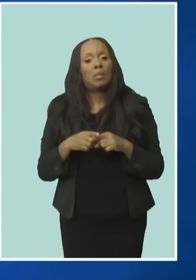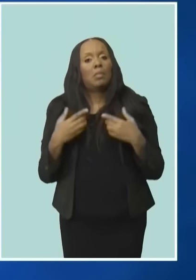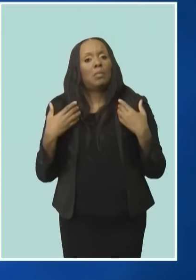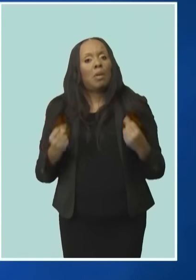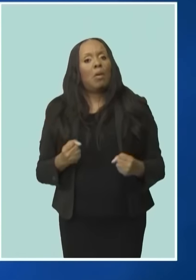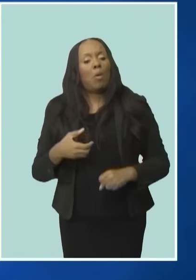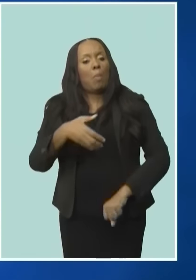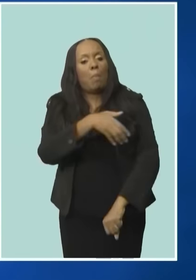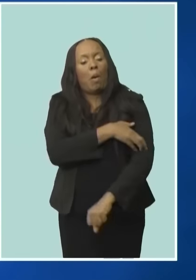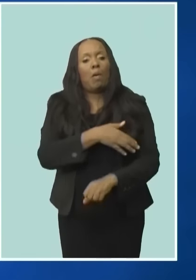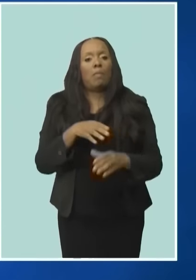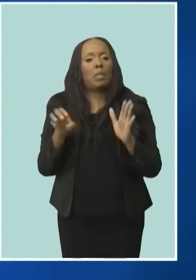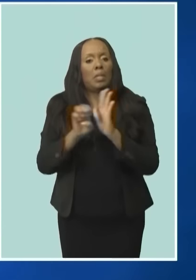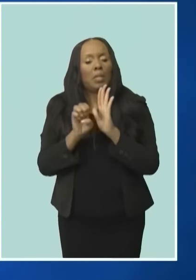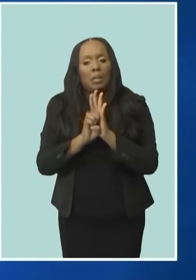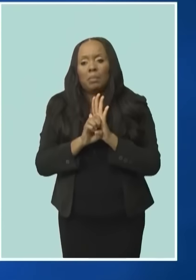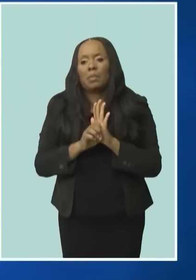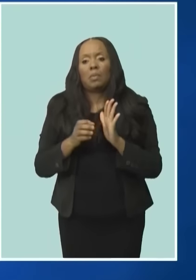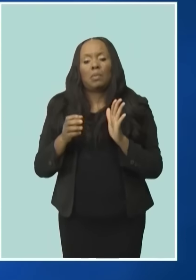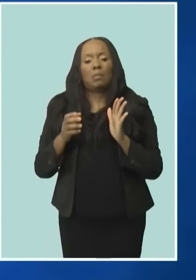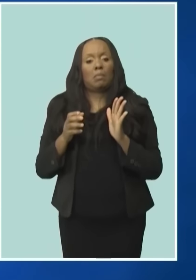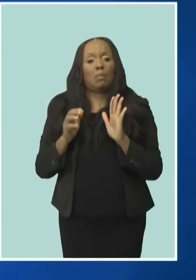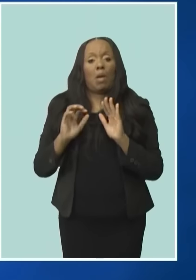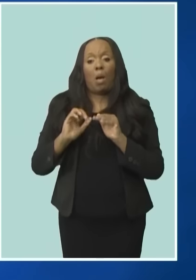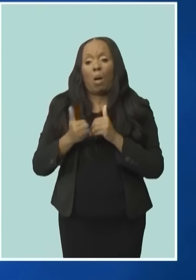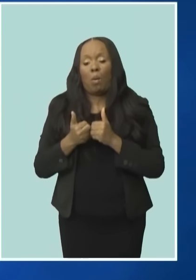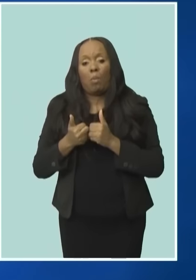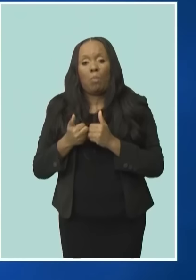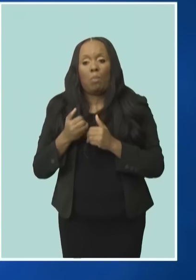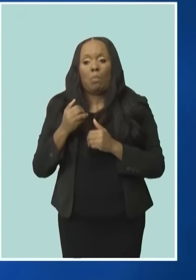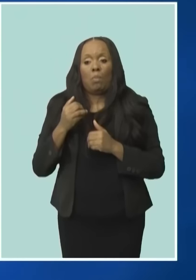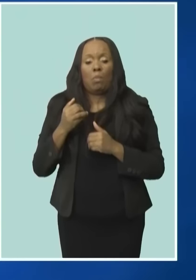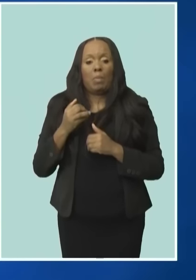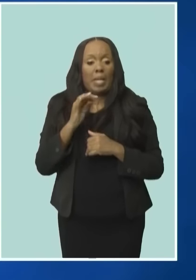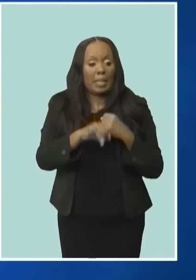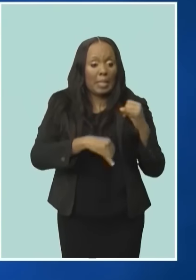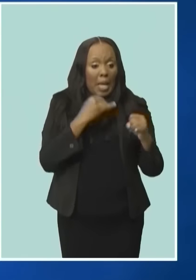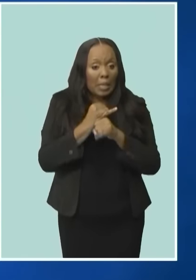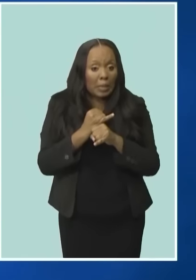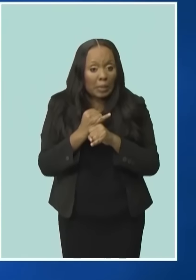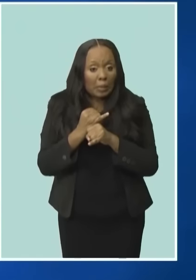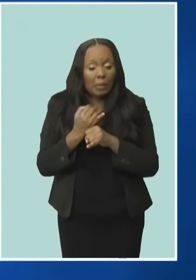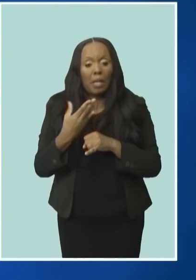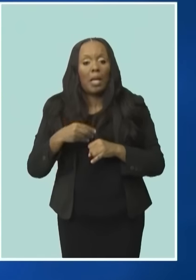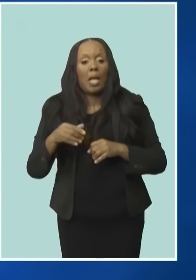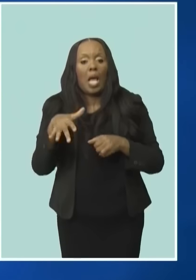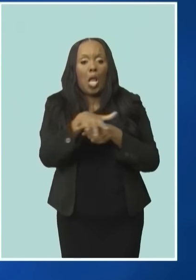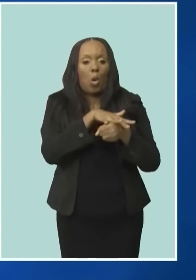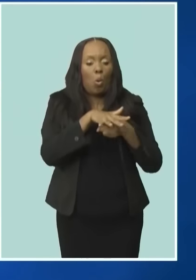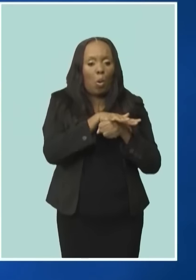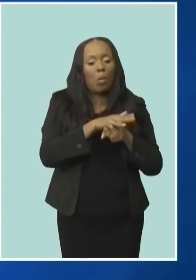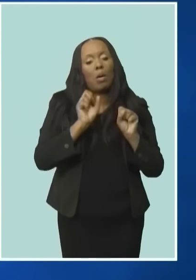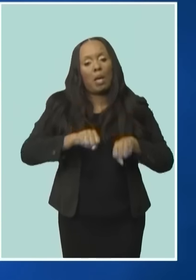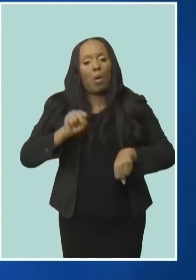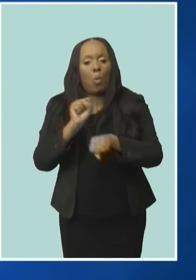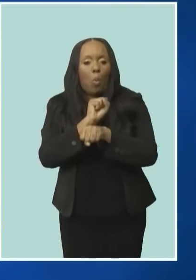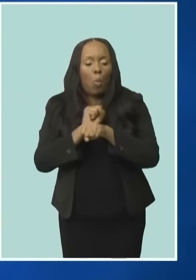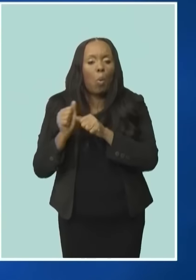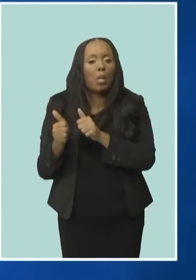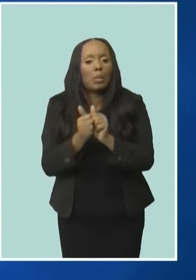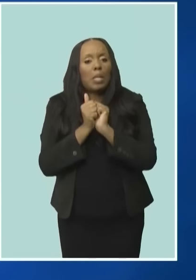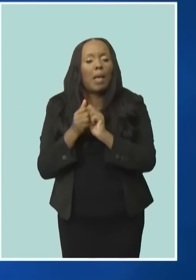international collaboration and cooperation can directly support local well-being, starting, of course, with our future, our